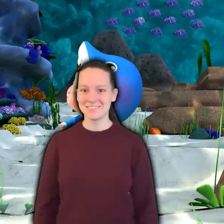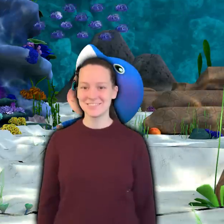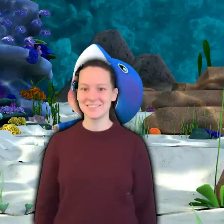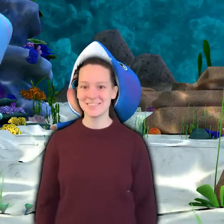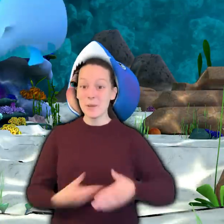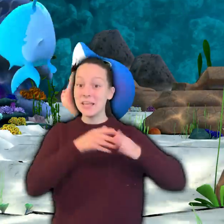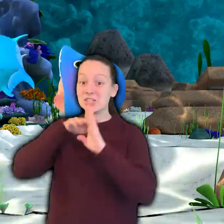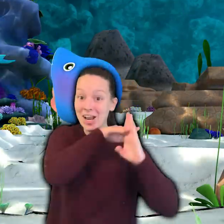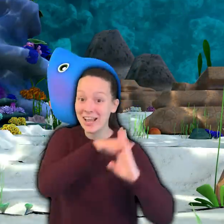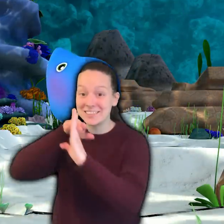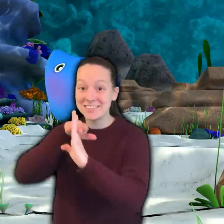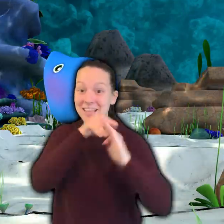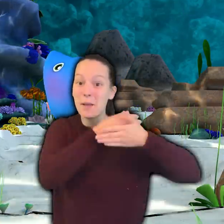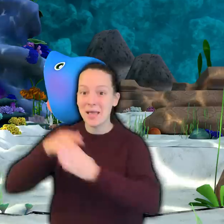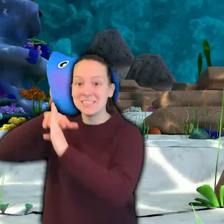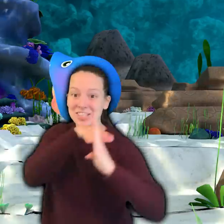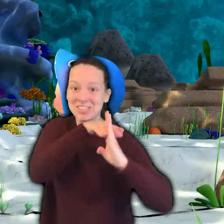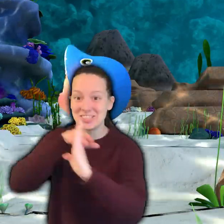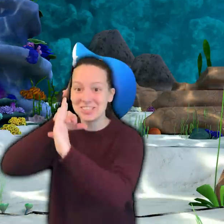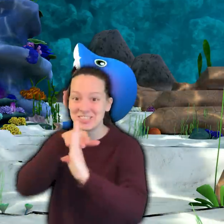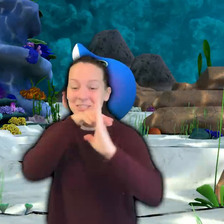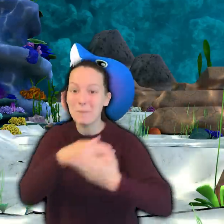baby sharks sharks